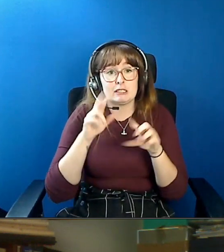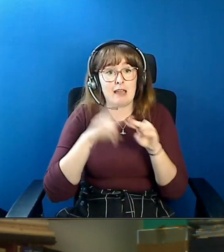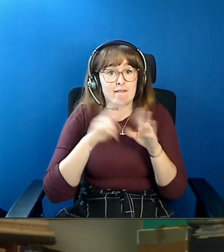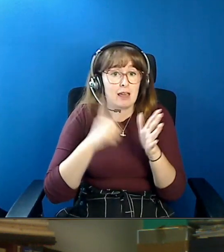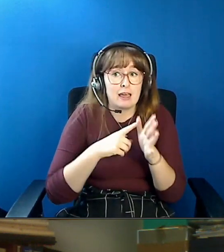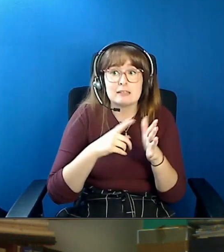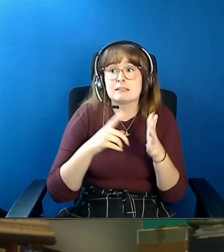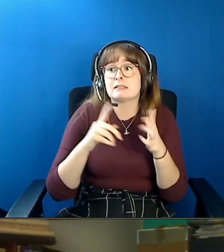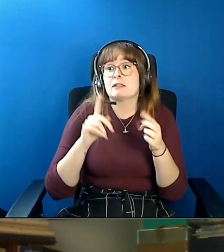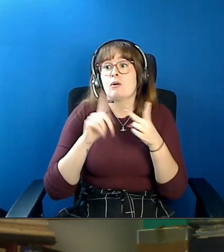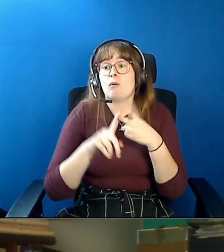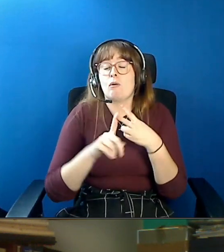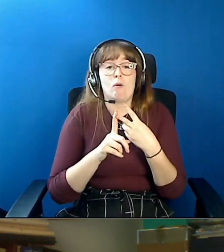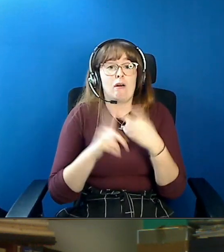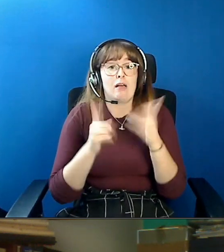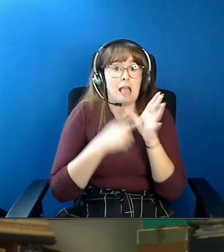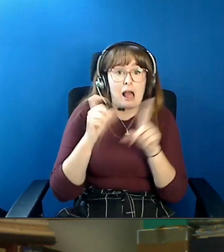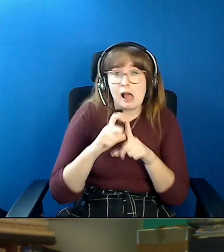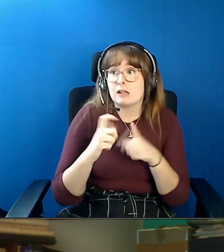HUG, it's changing all the time.